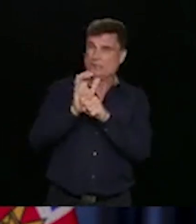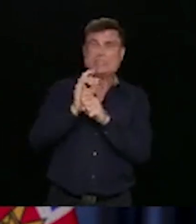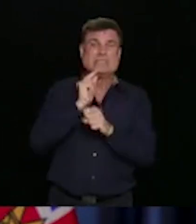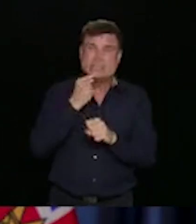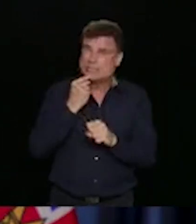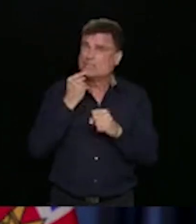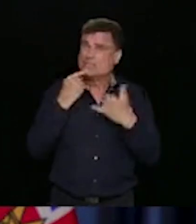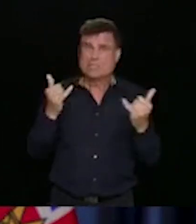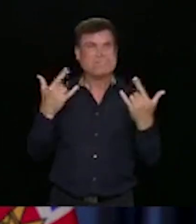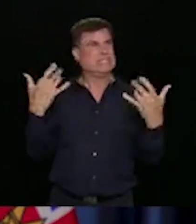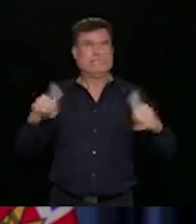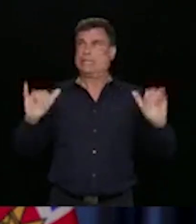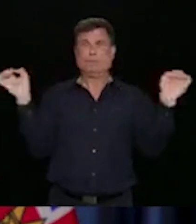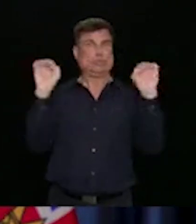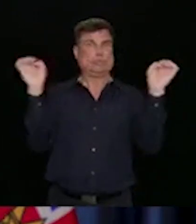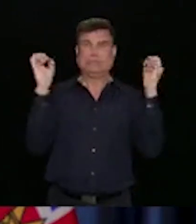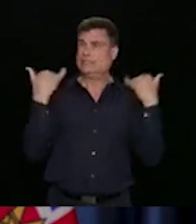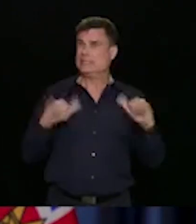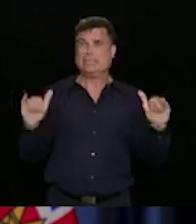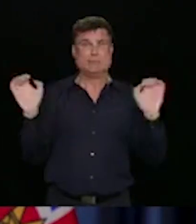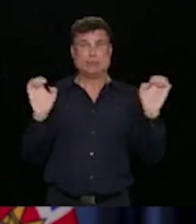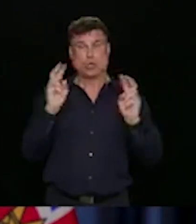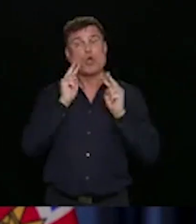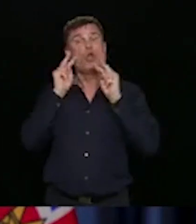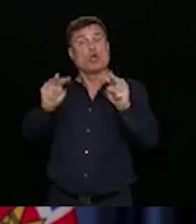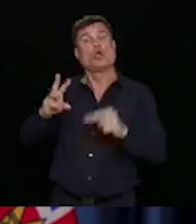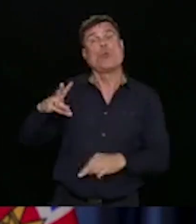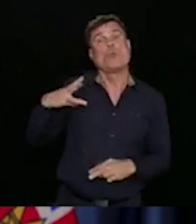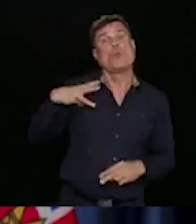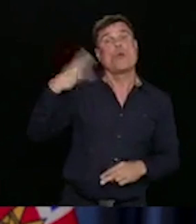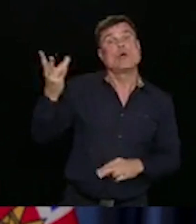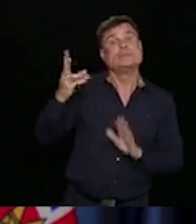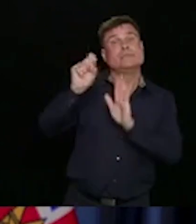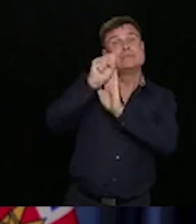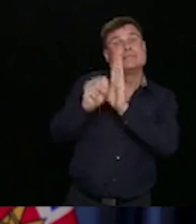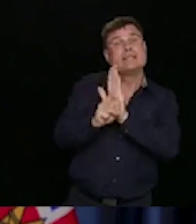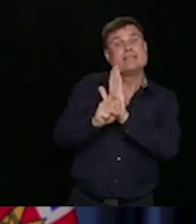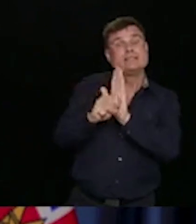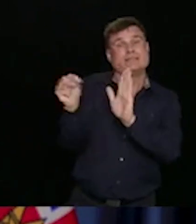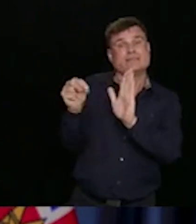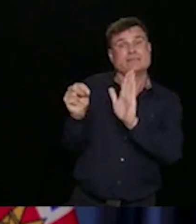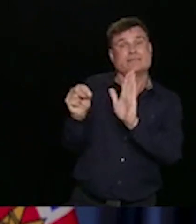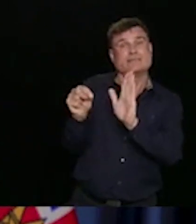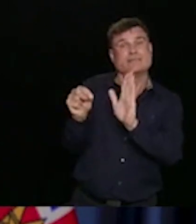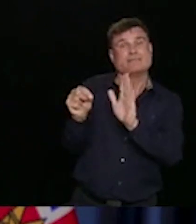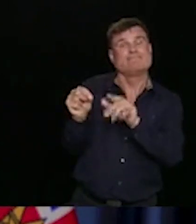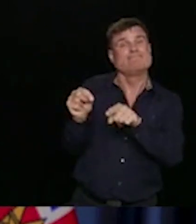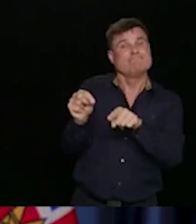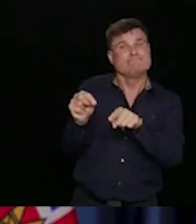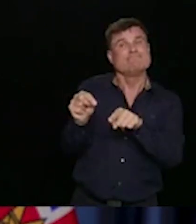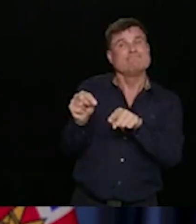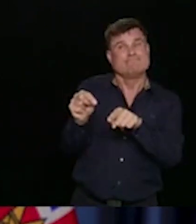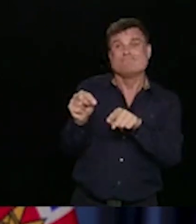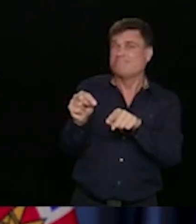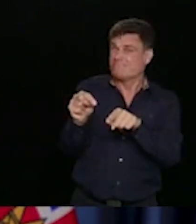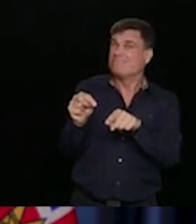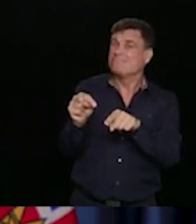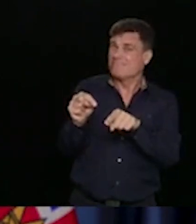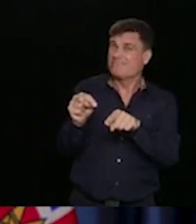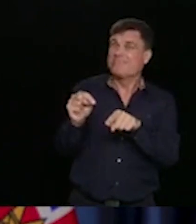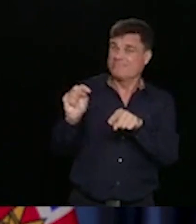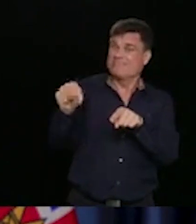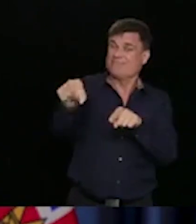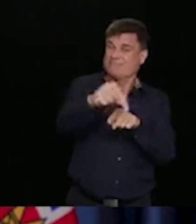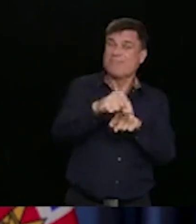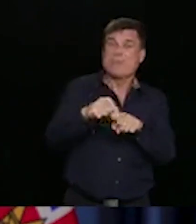or in Alberta, they would be, I would say, not happy, but probably pretty happy to have the case numbers we've had here.